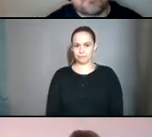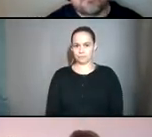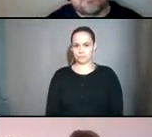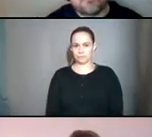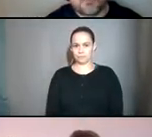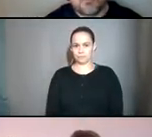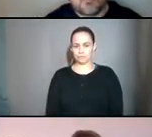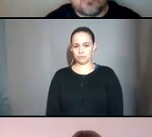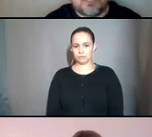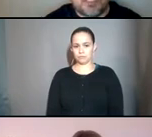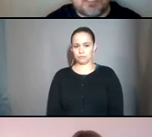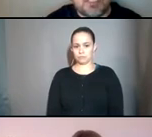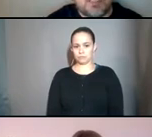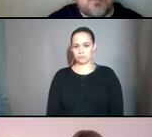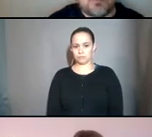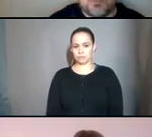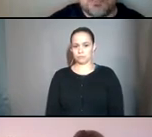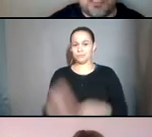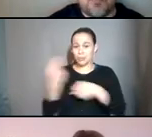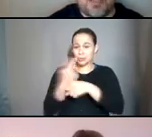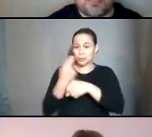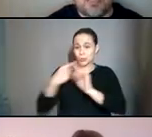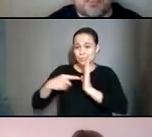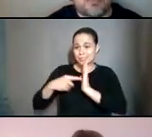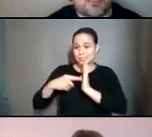Use the signpost to help you solve the problem.